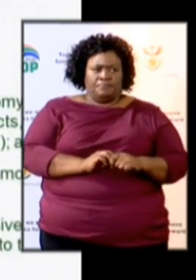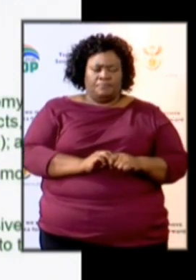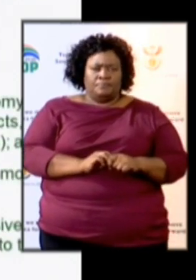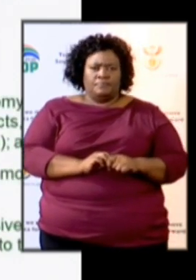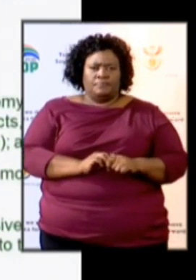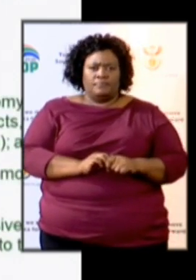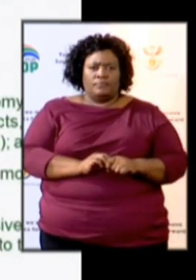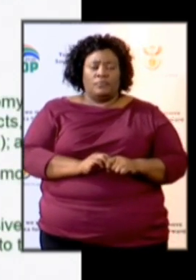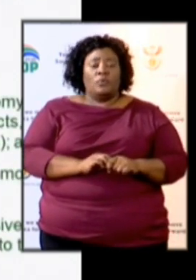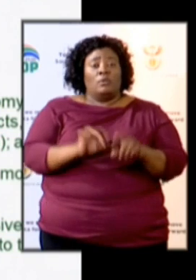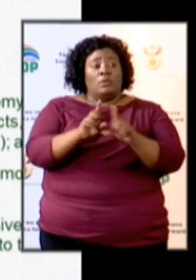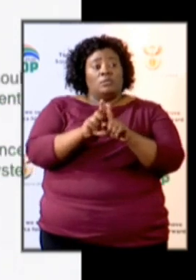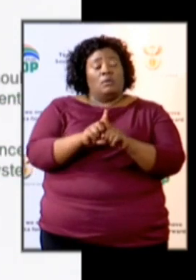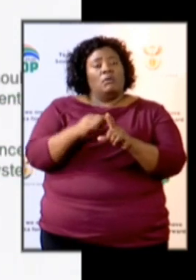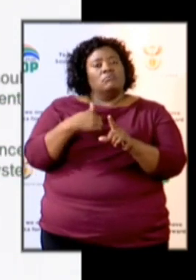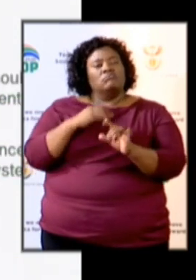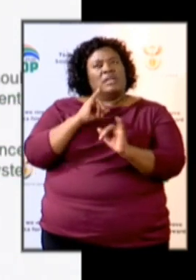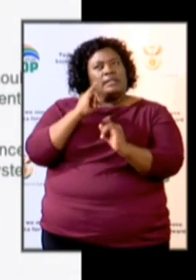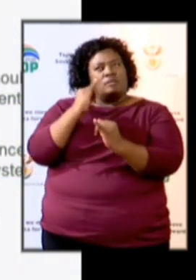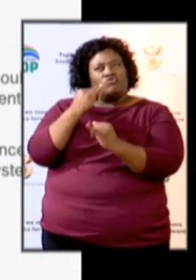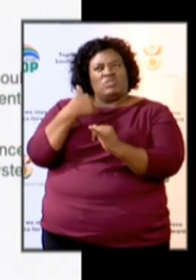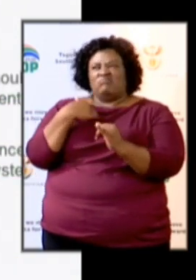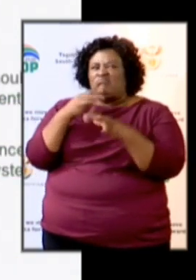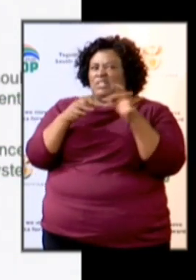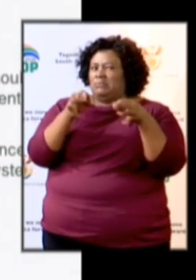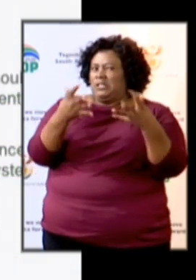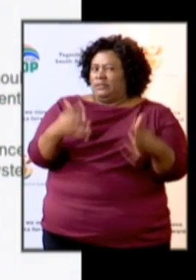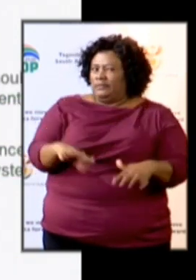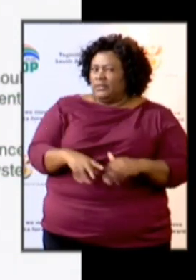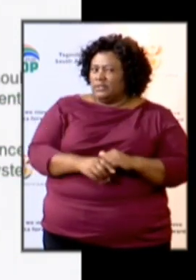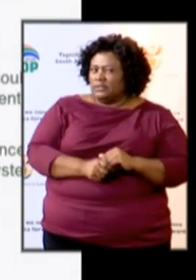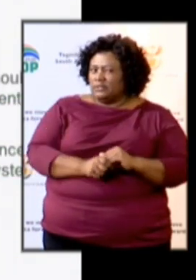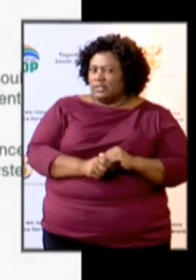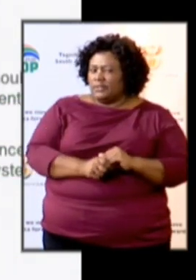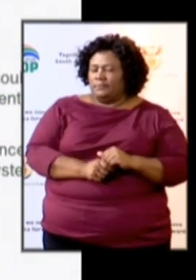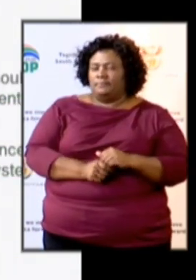And the industry I've explained.